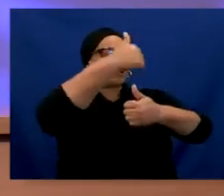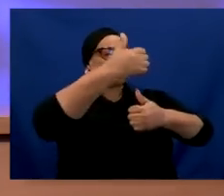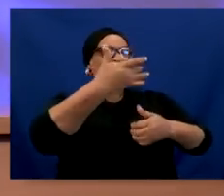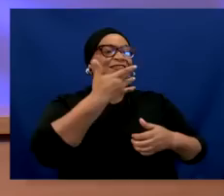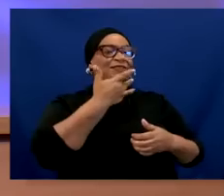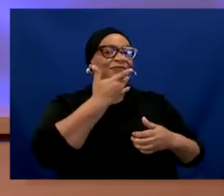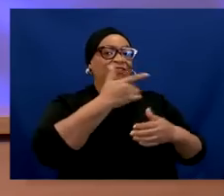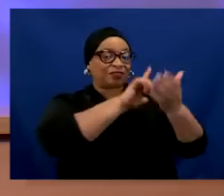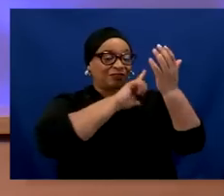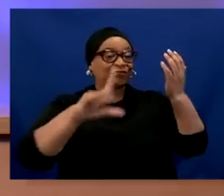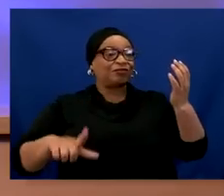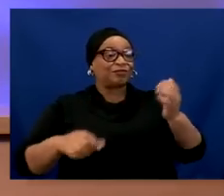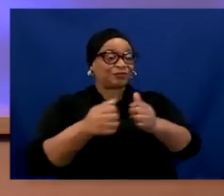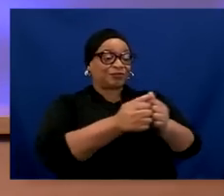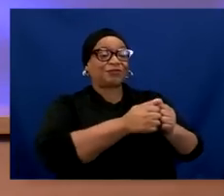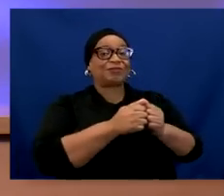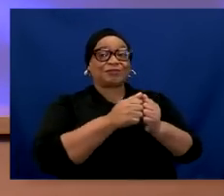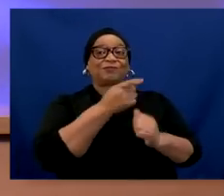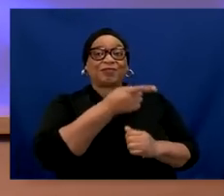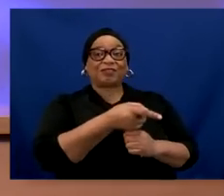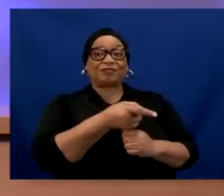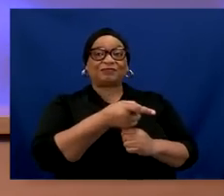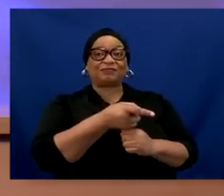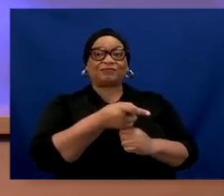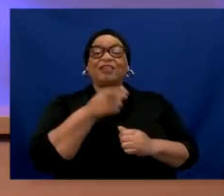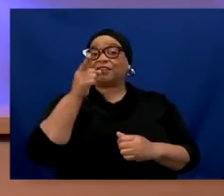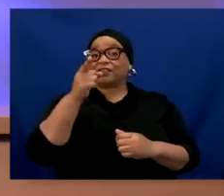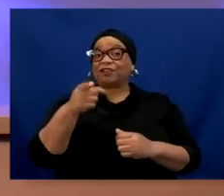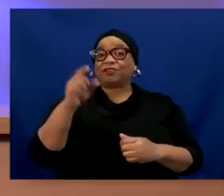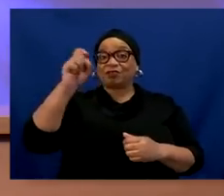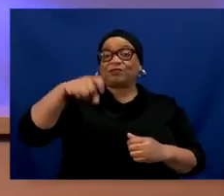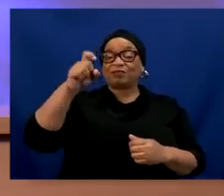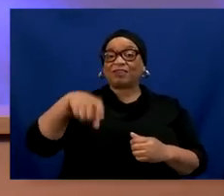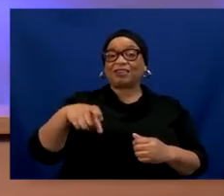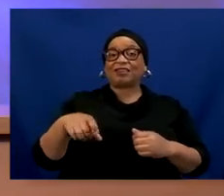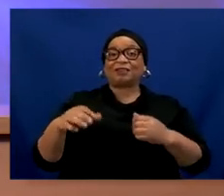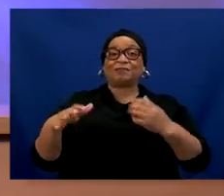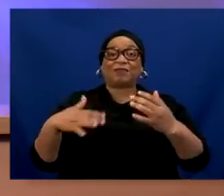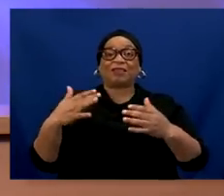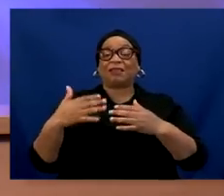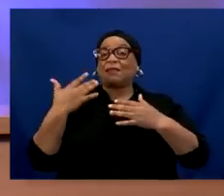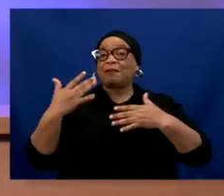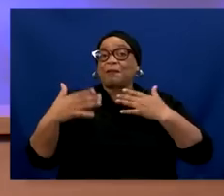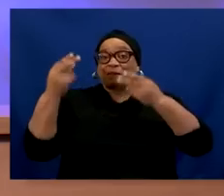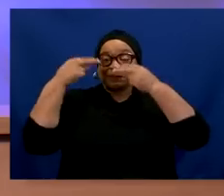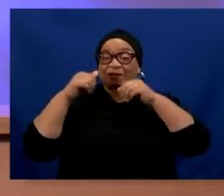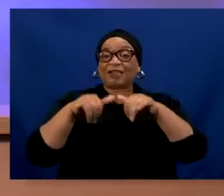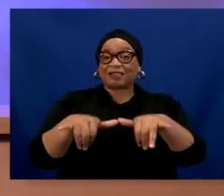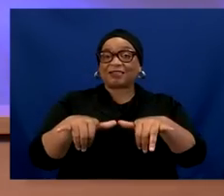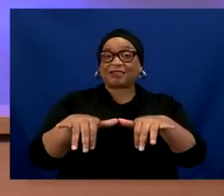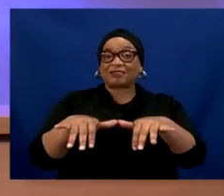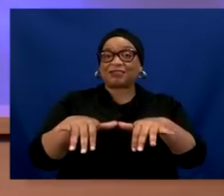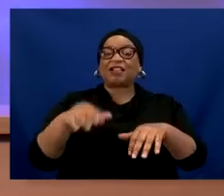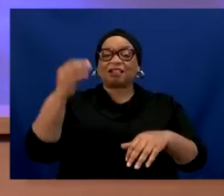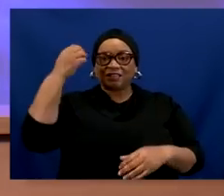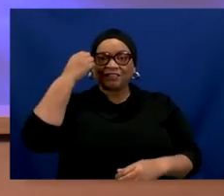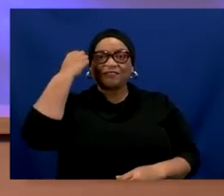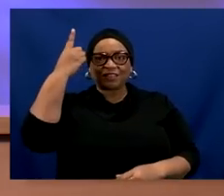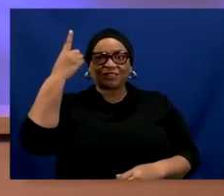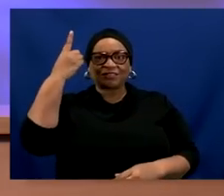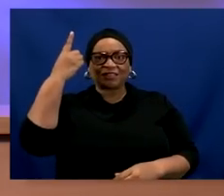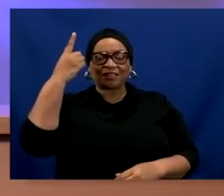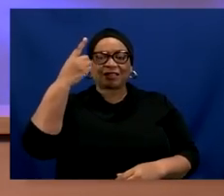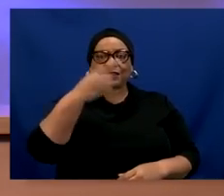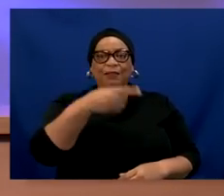the Lord is with you. Now that ought to bless you. It blessed a few folk right over here, because you must understand that Sister Mary is